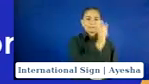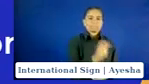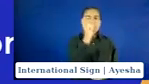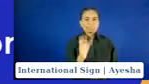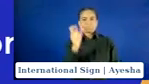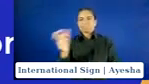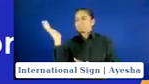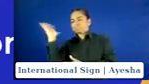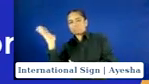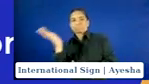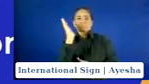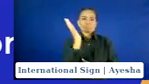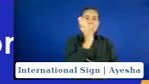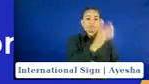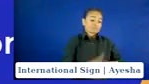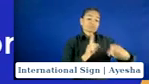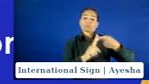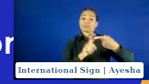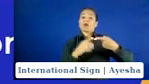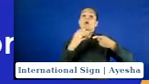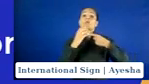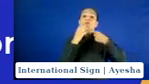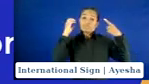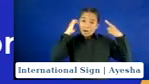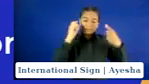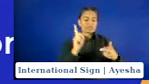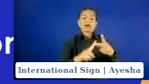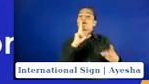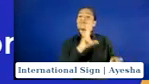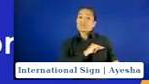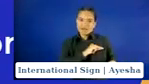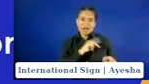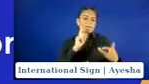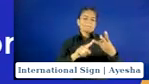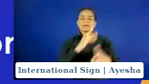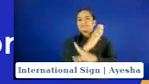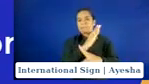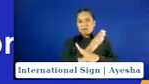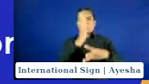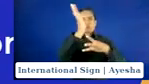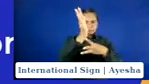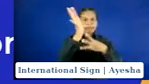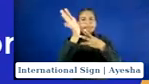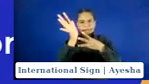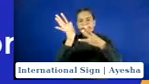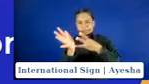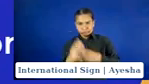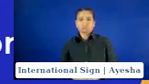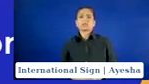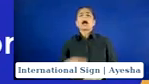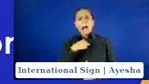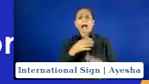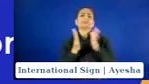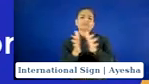another from Vietnam, and another from Zambia. I'll introduce the speakers again. Then we'll have a question and